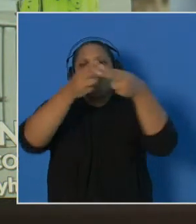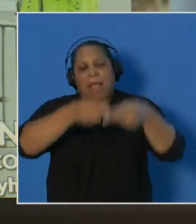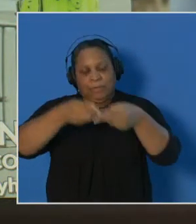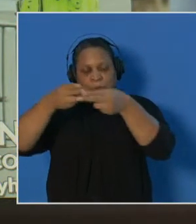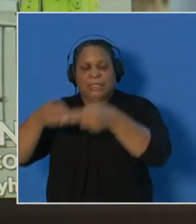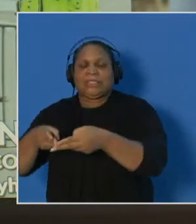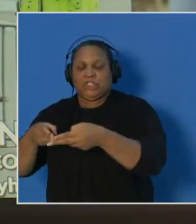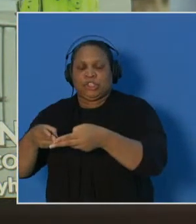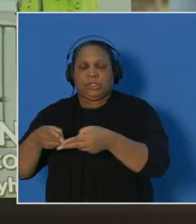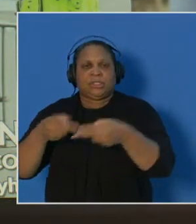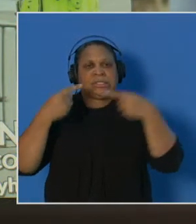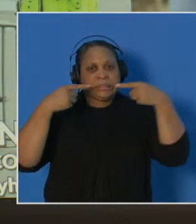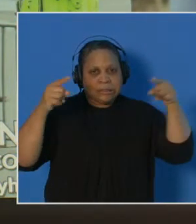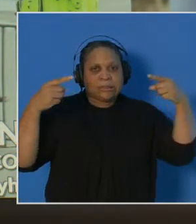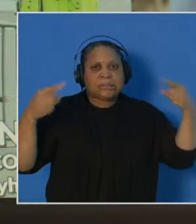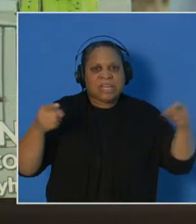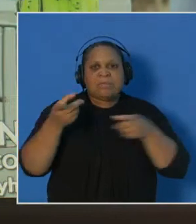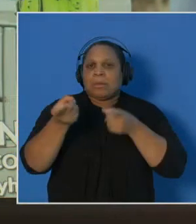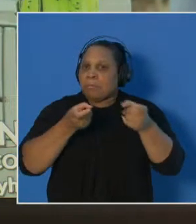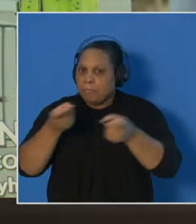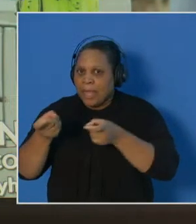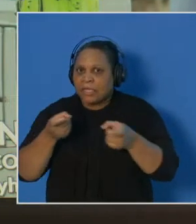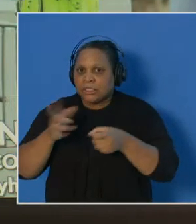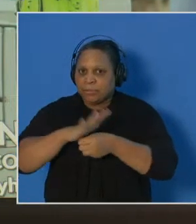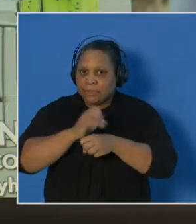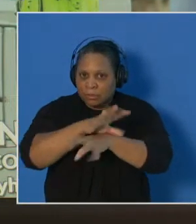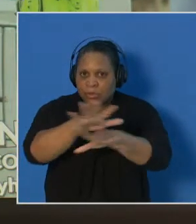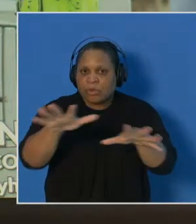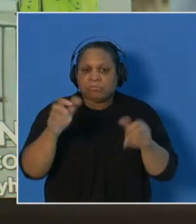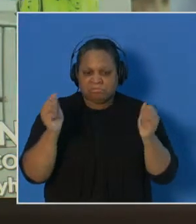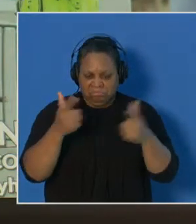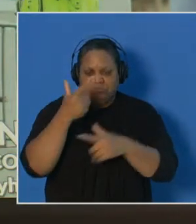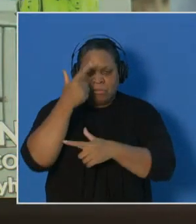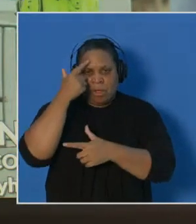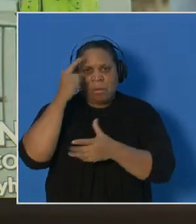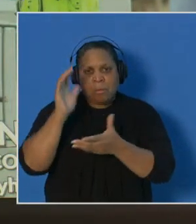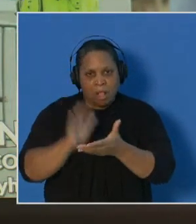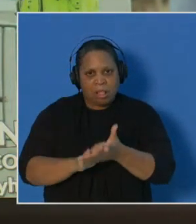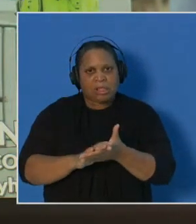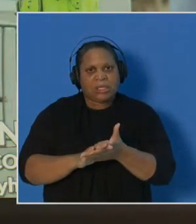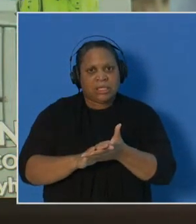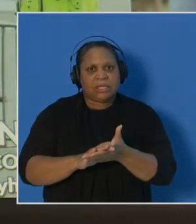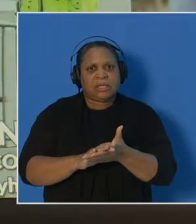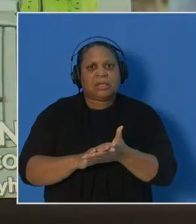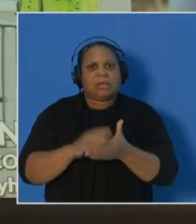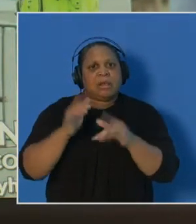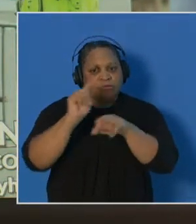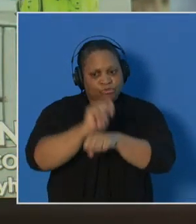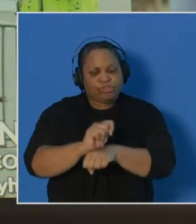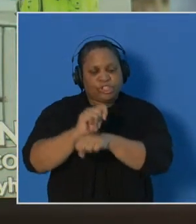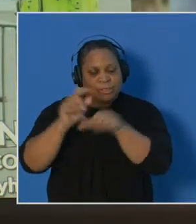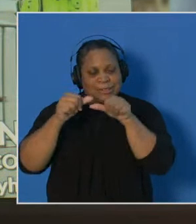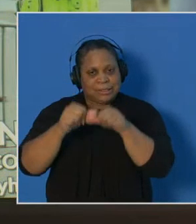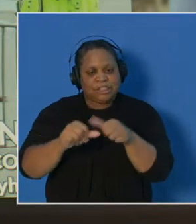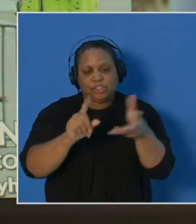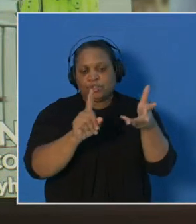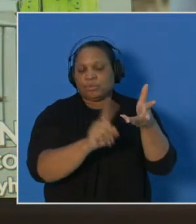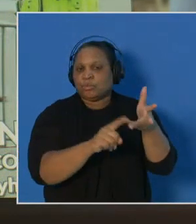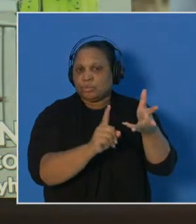cases successfully, and there is every reason to believe that that tradition can continue in Phase